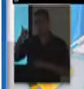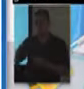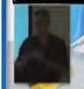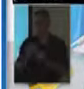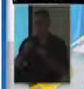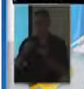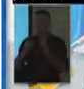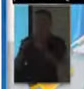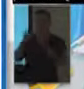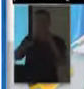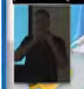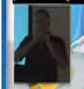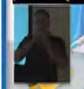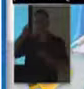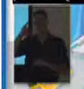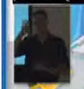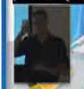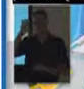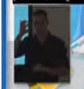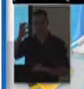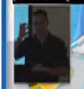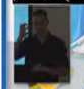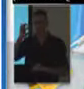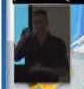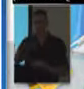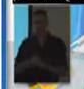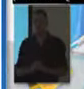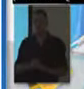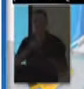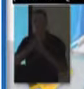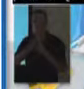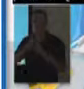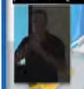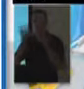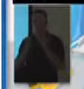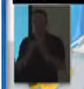them. It's an ISO standard. It's called